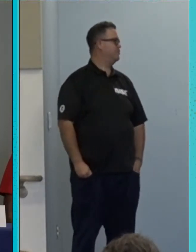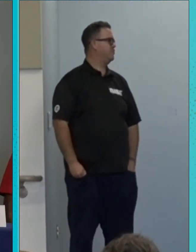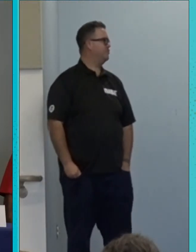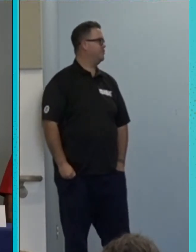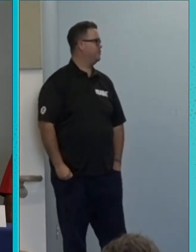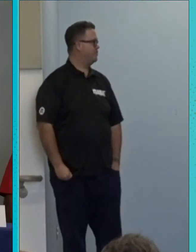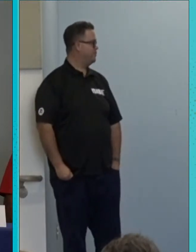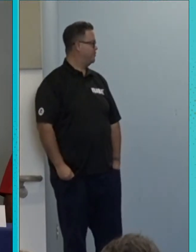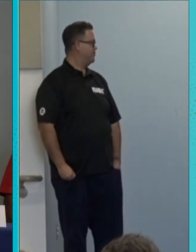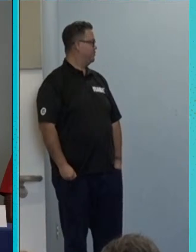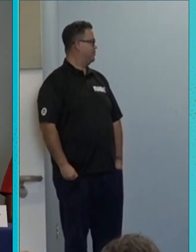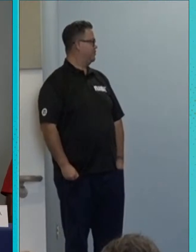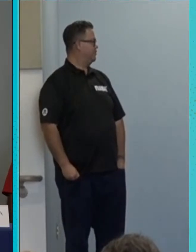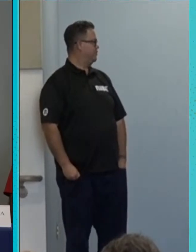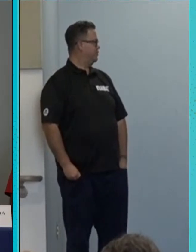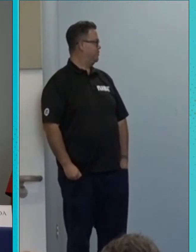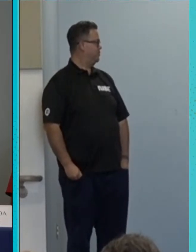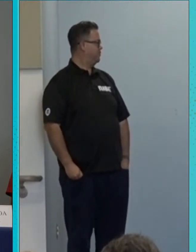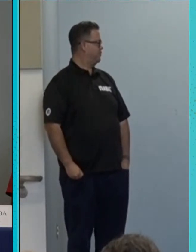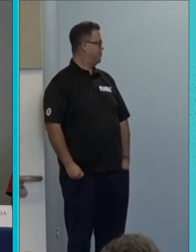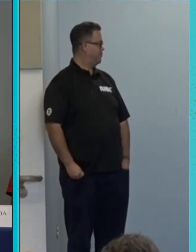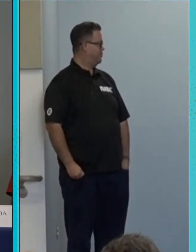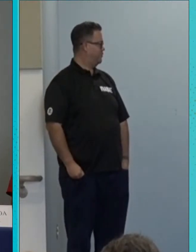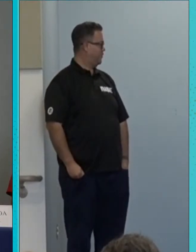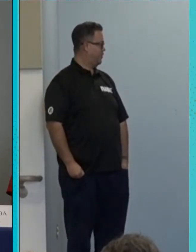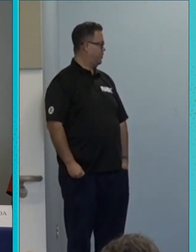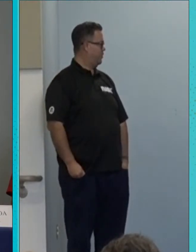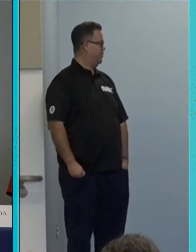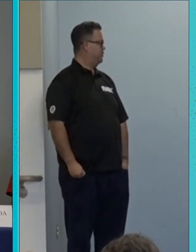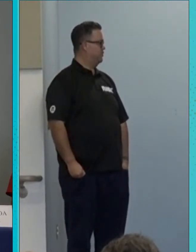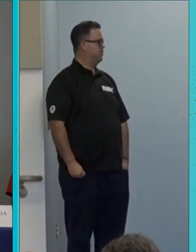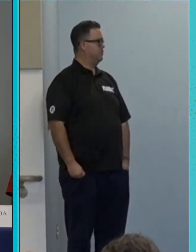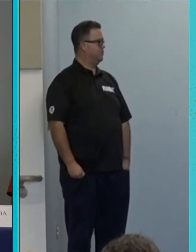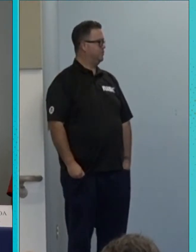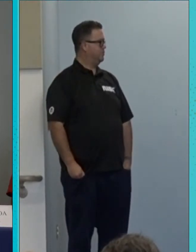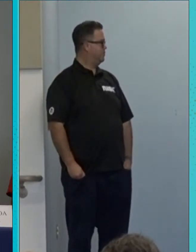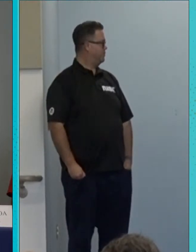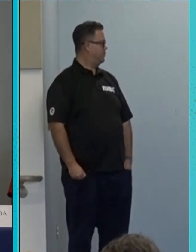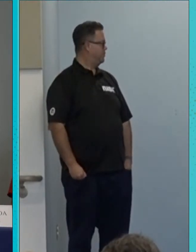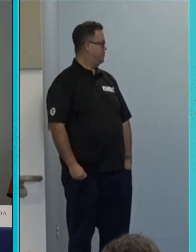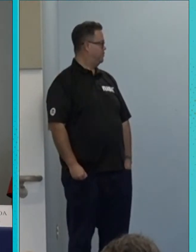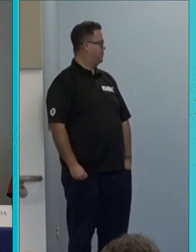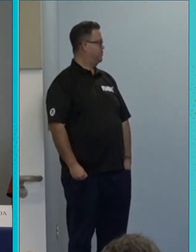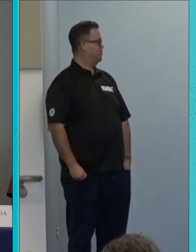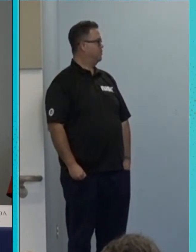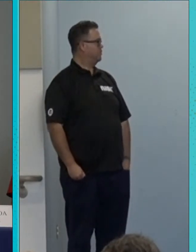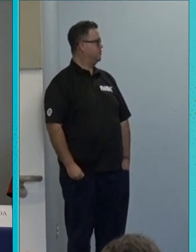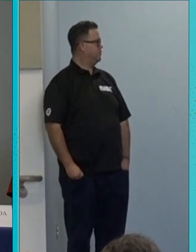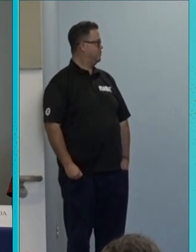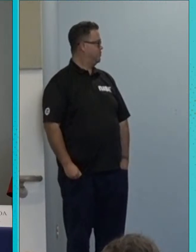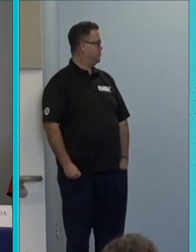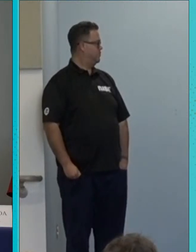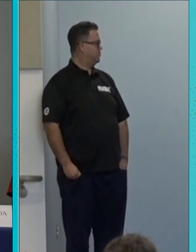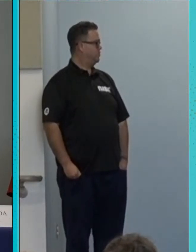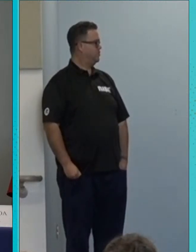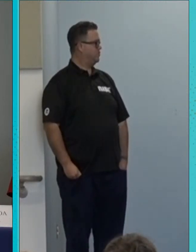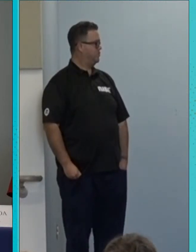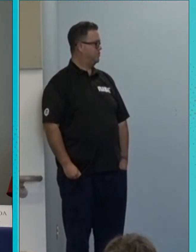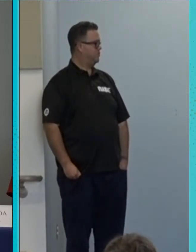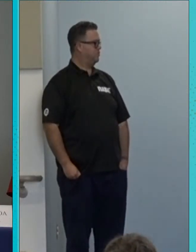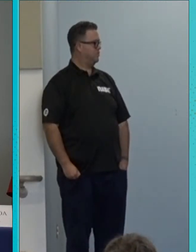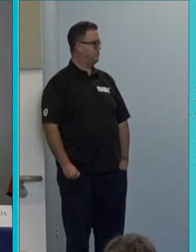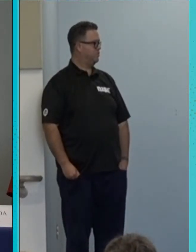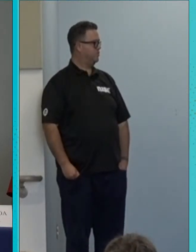This is Xavier. That's my brother, and we really just improved our skills. We needed to stay competitive,